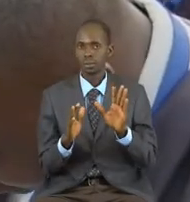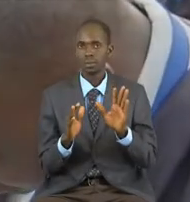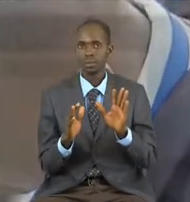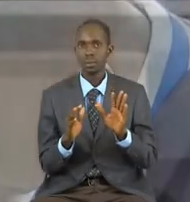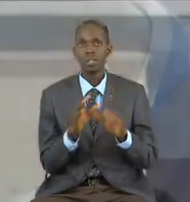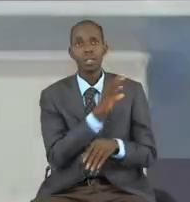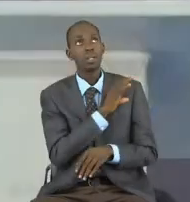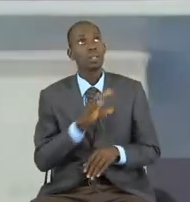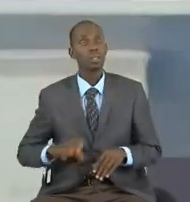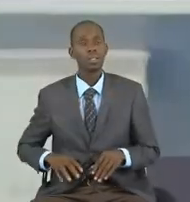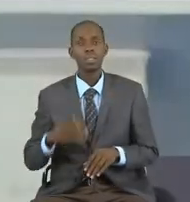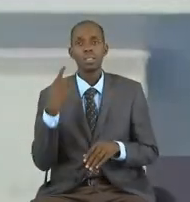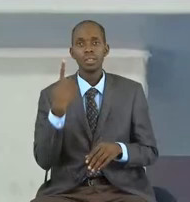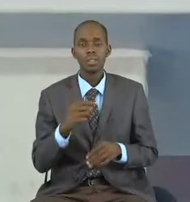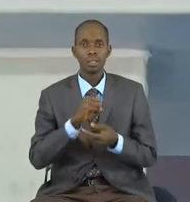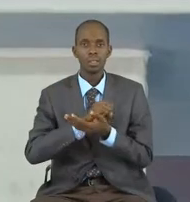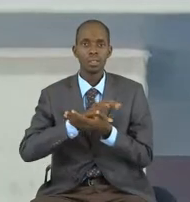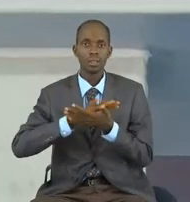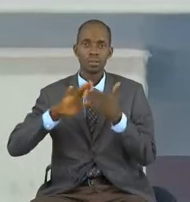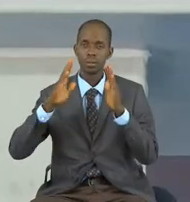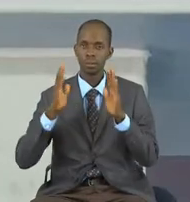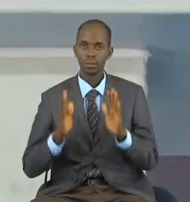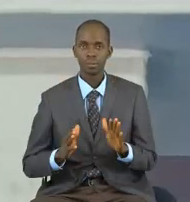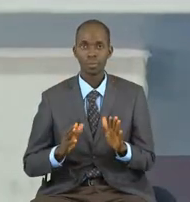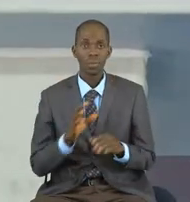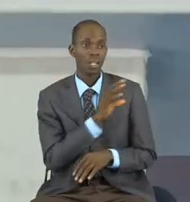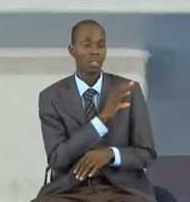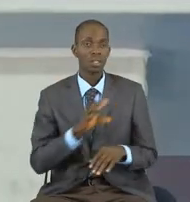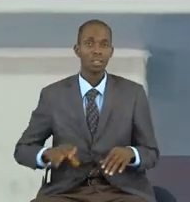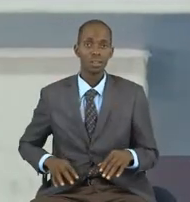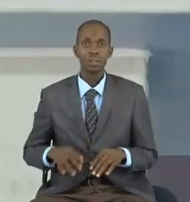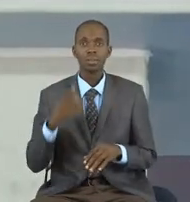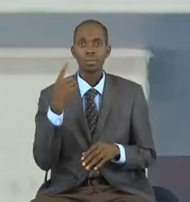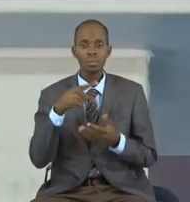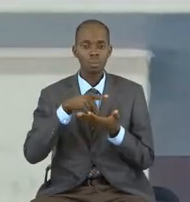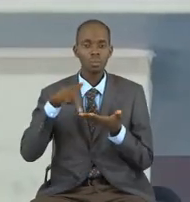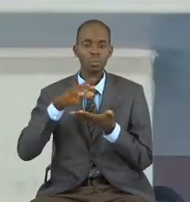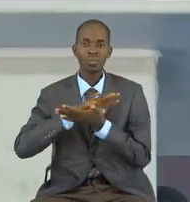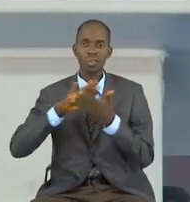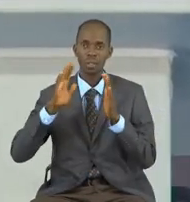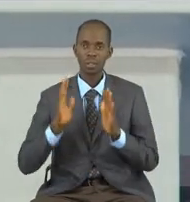Christ, the Sanctifier. Christ, the purifier.